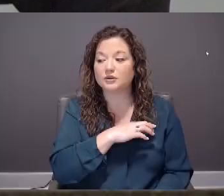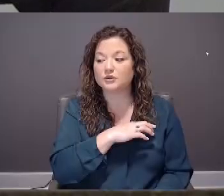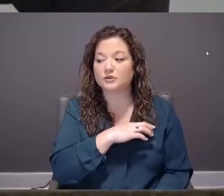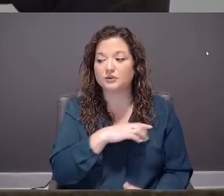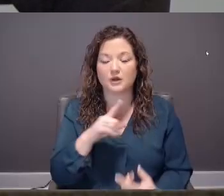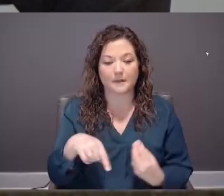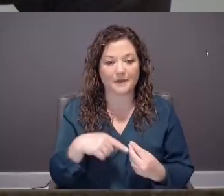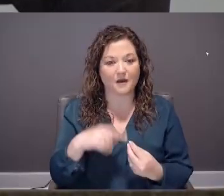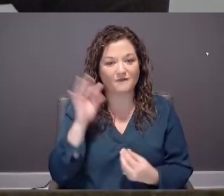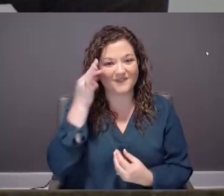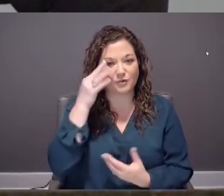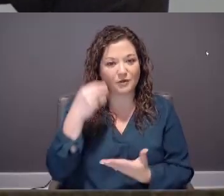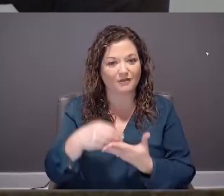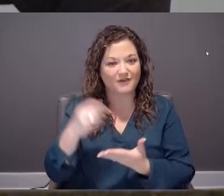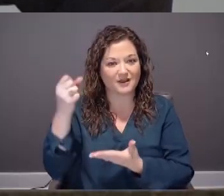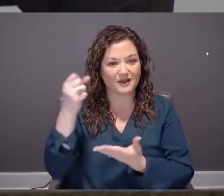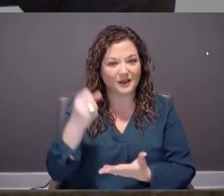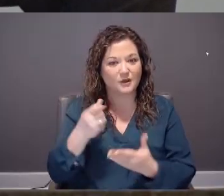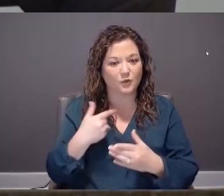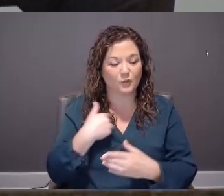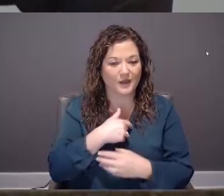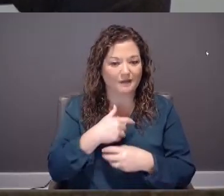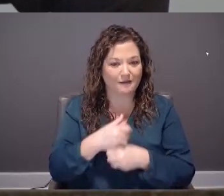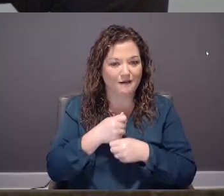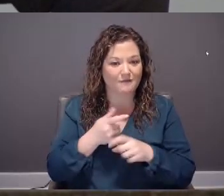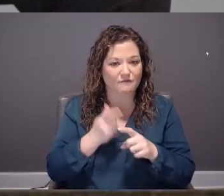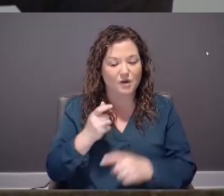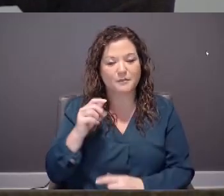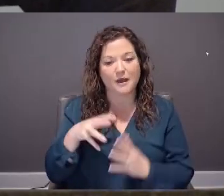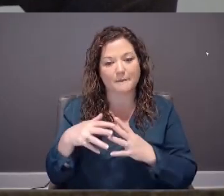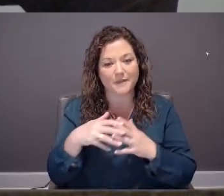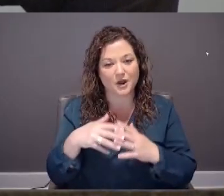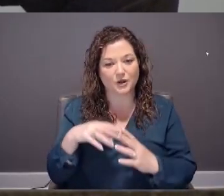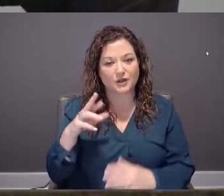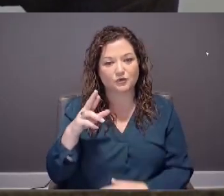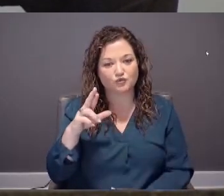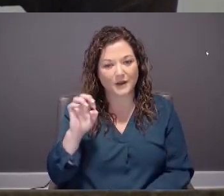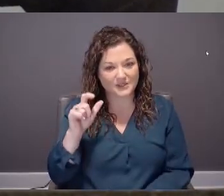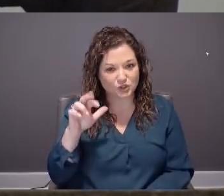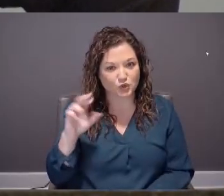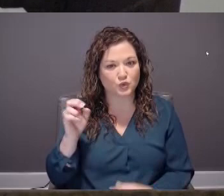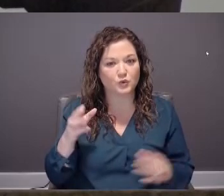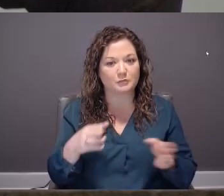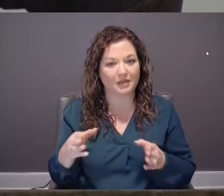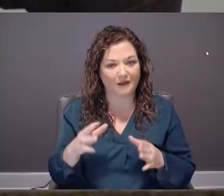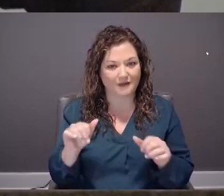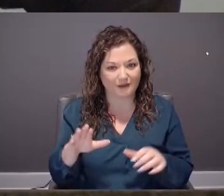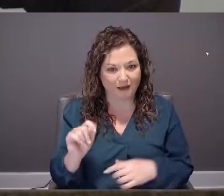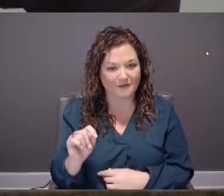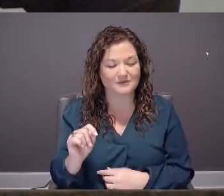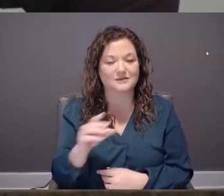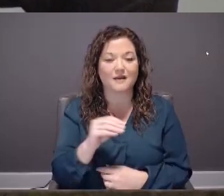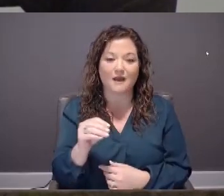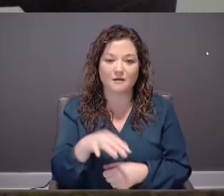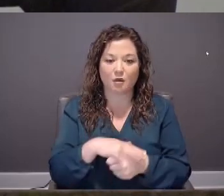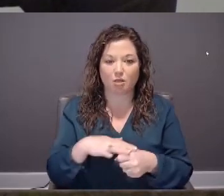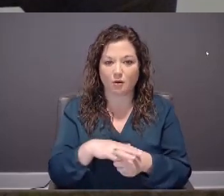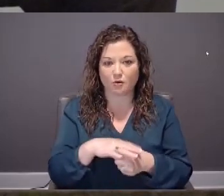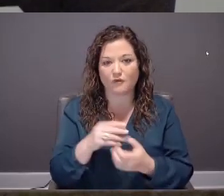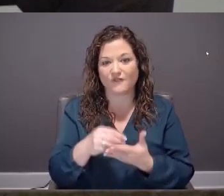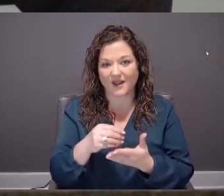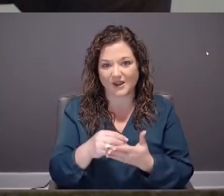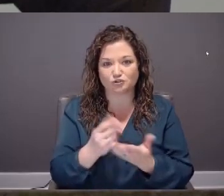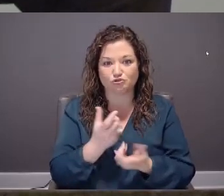we've received through the American Rescue Plan Act and also local fiscal recovery funds. This